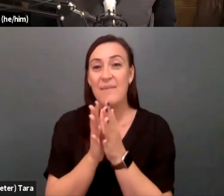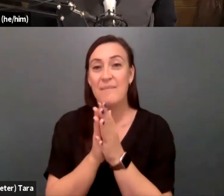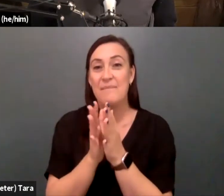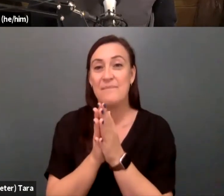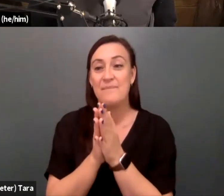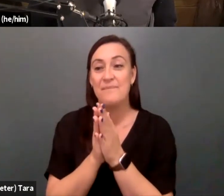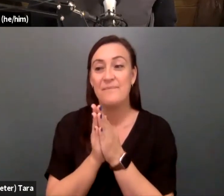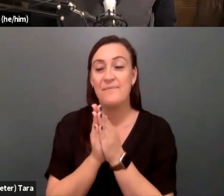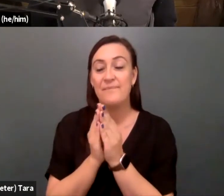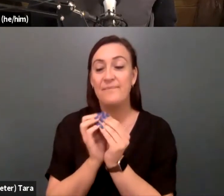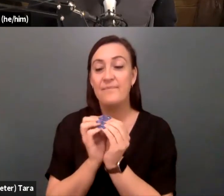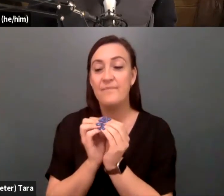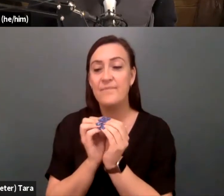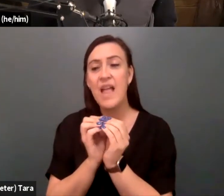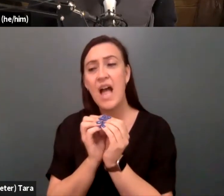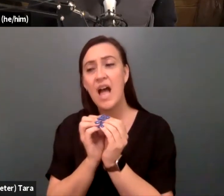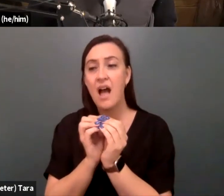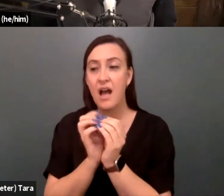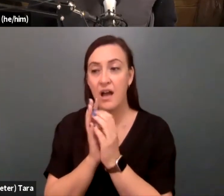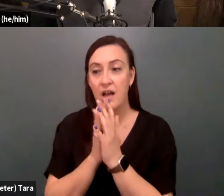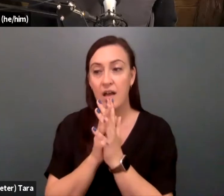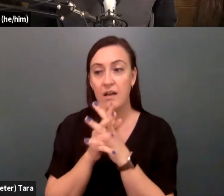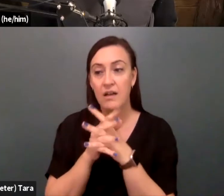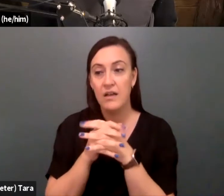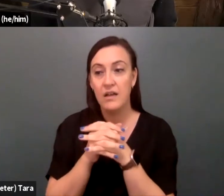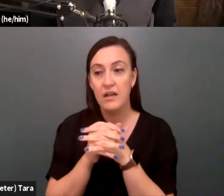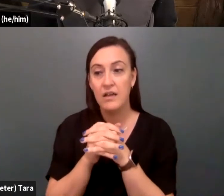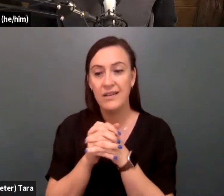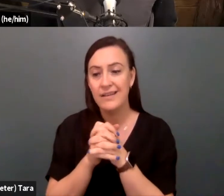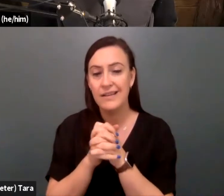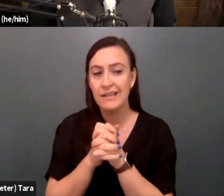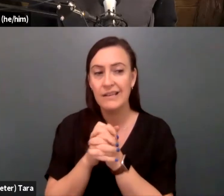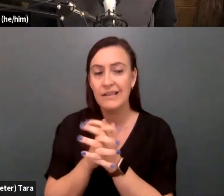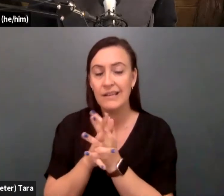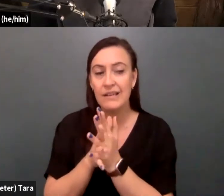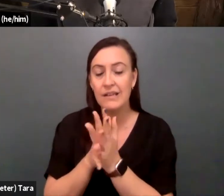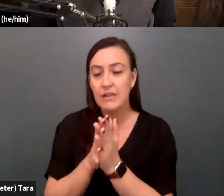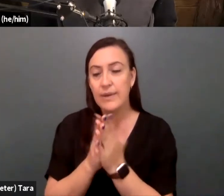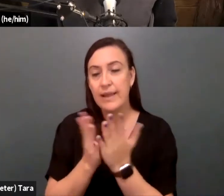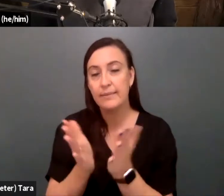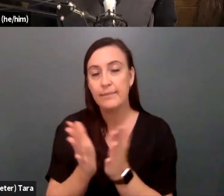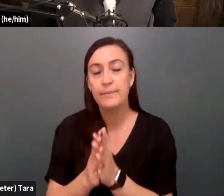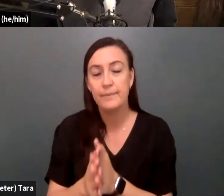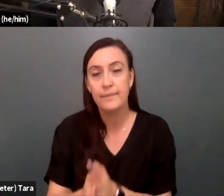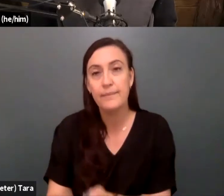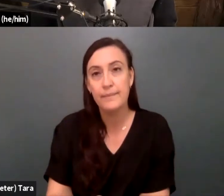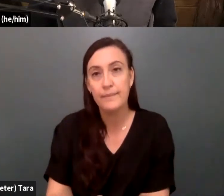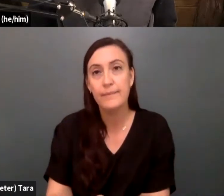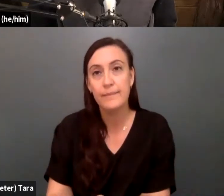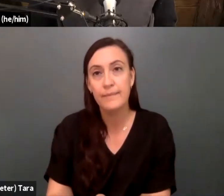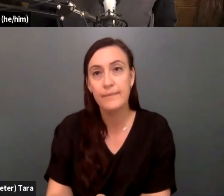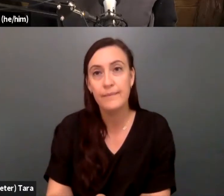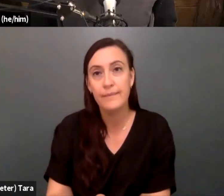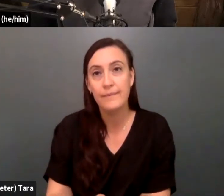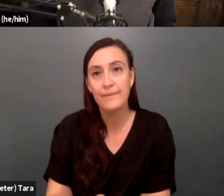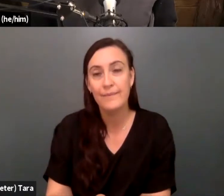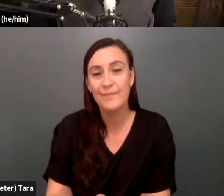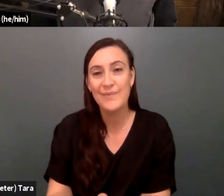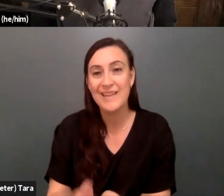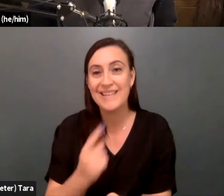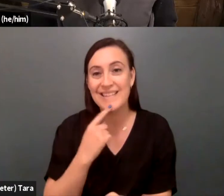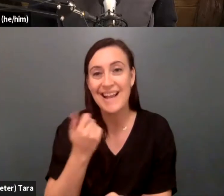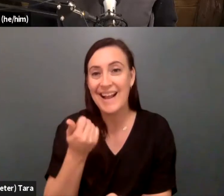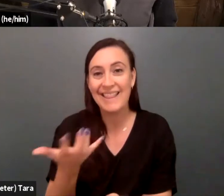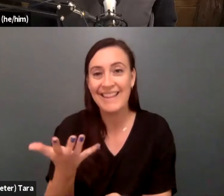No, I don't think anything in truly. All right. I don't see anything.